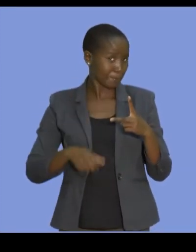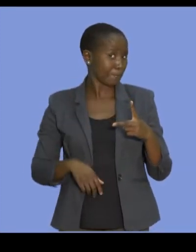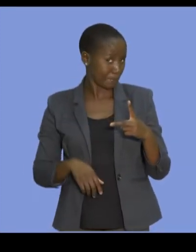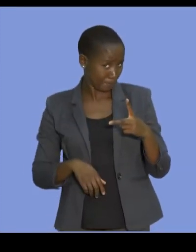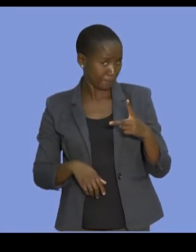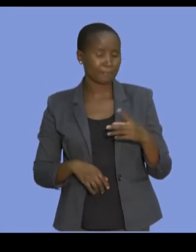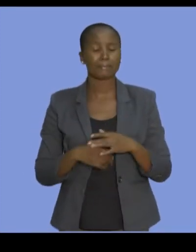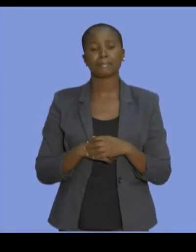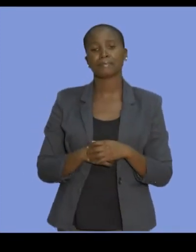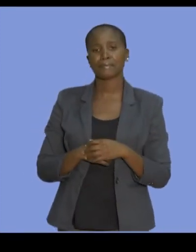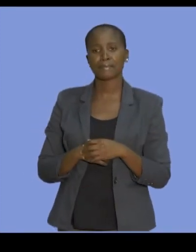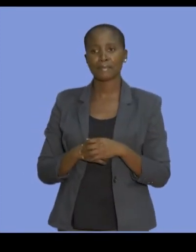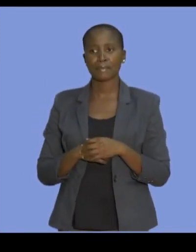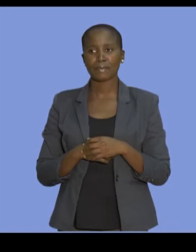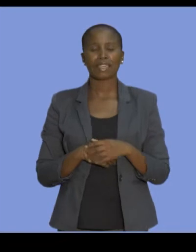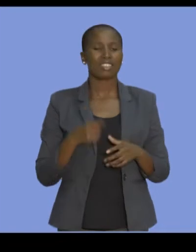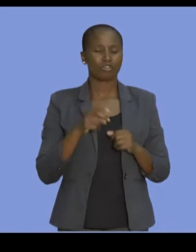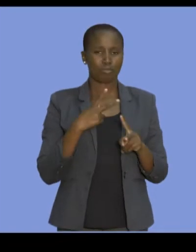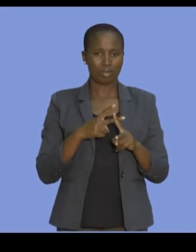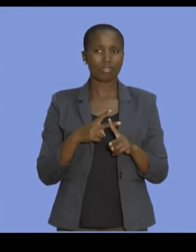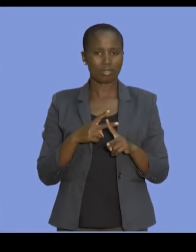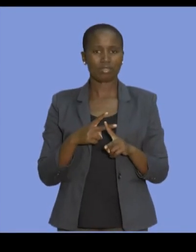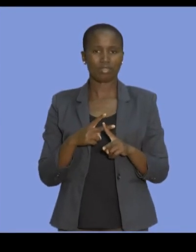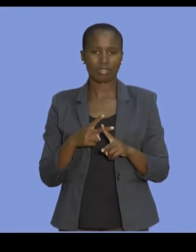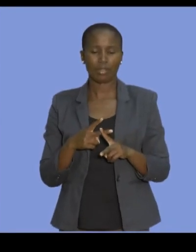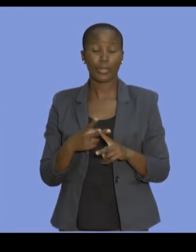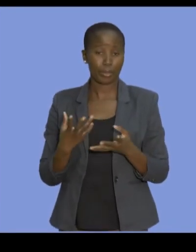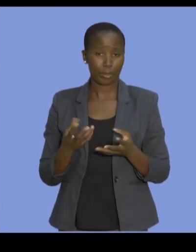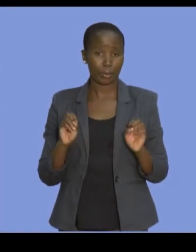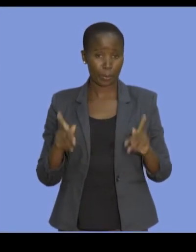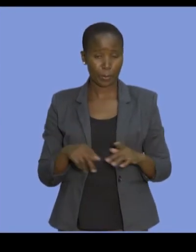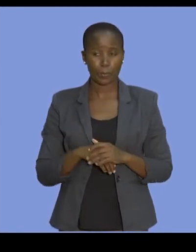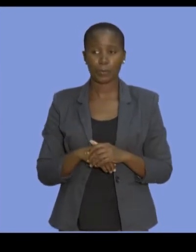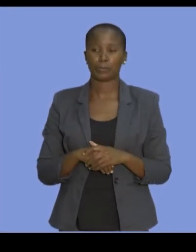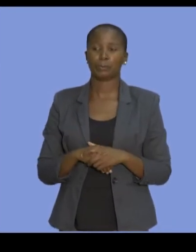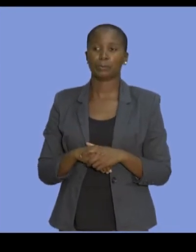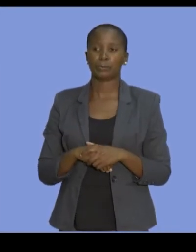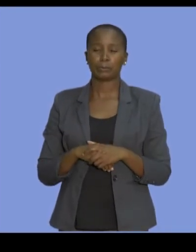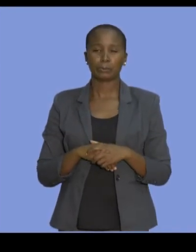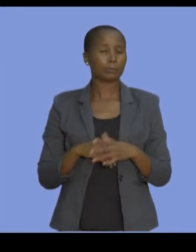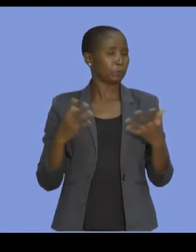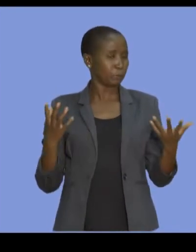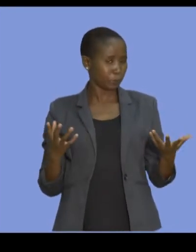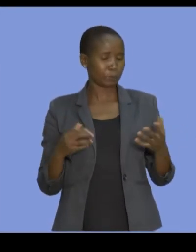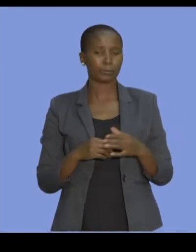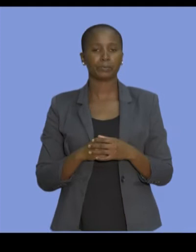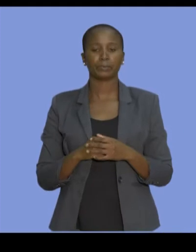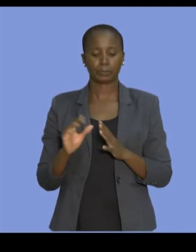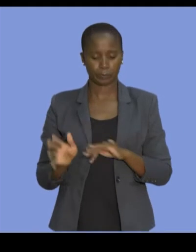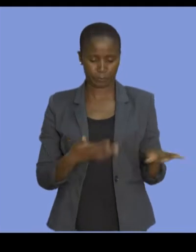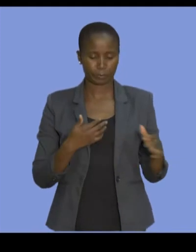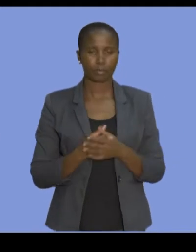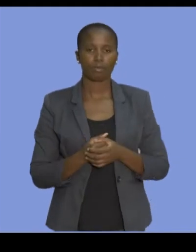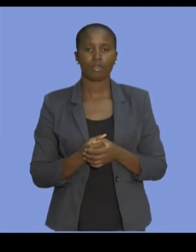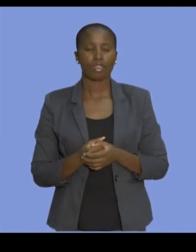Okay, which is the repeat. Okay, our mean. So now, let's